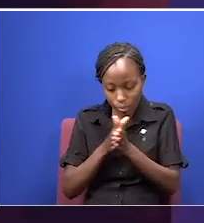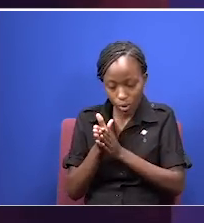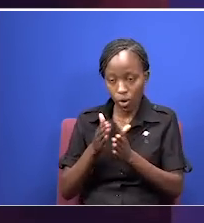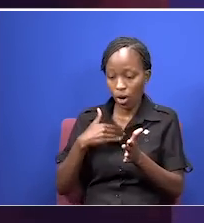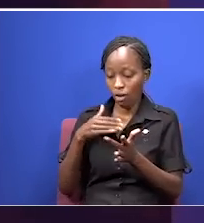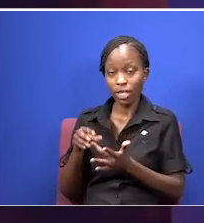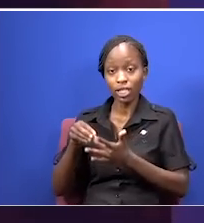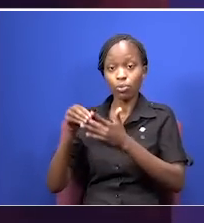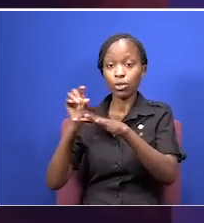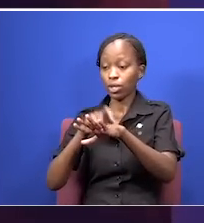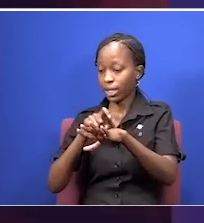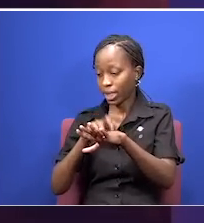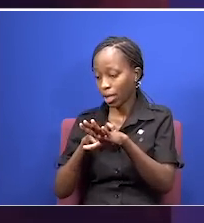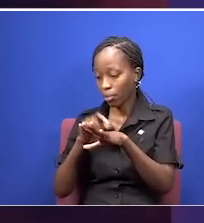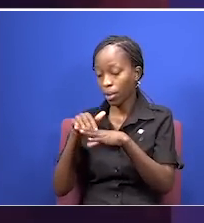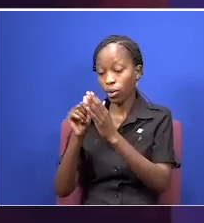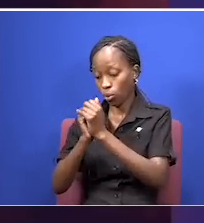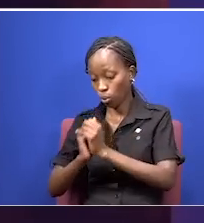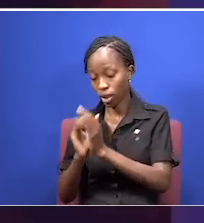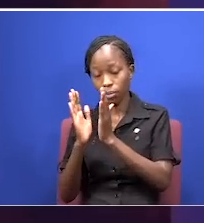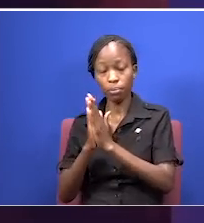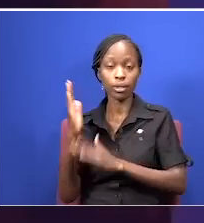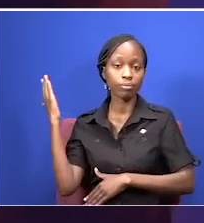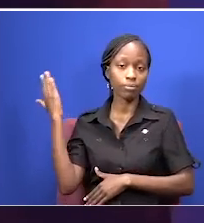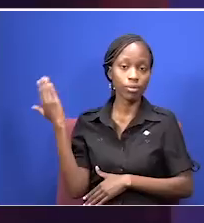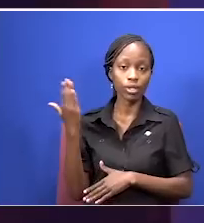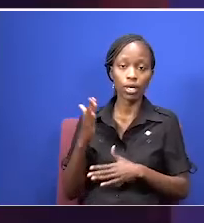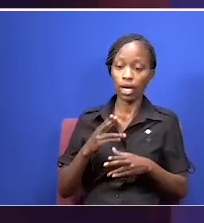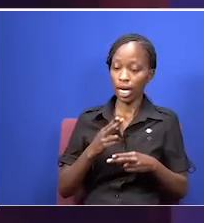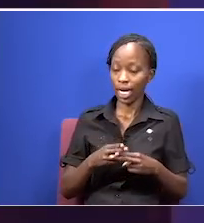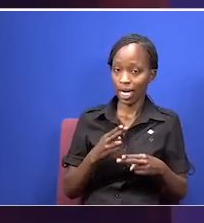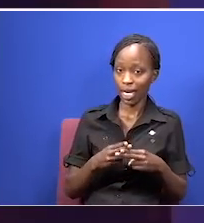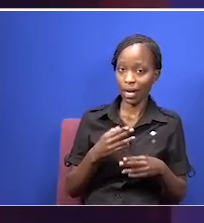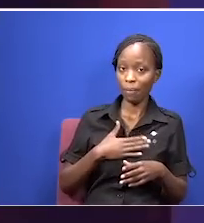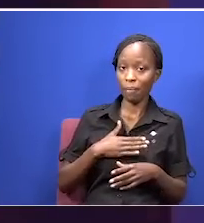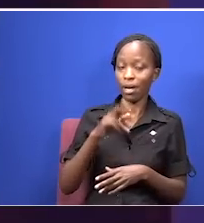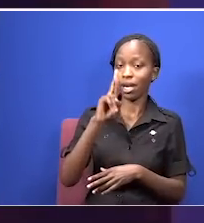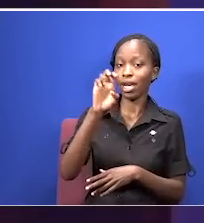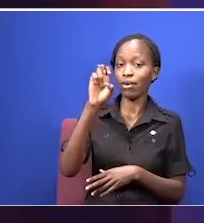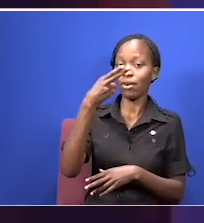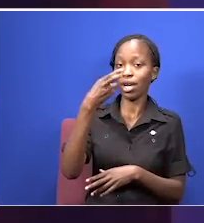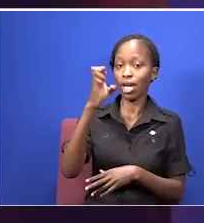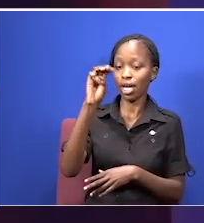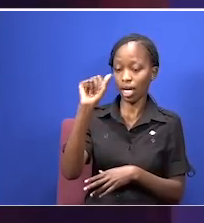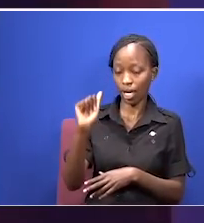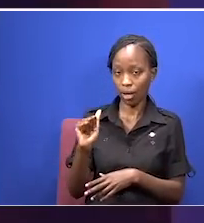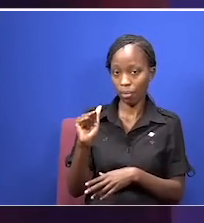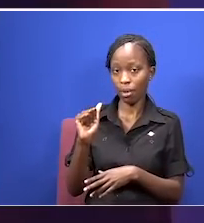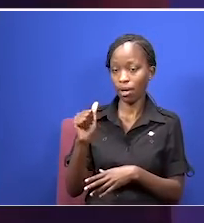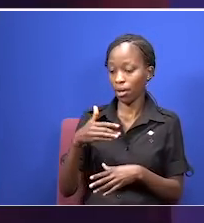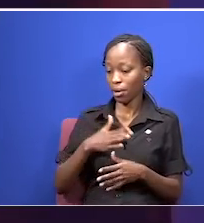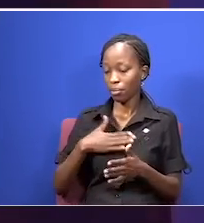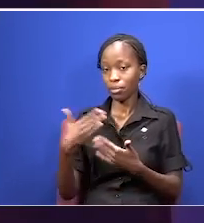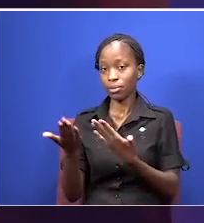special time in worship and in the word of god my name is regema barraza i'm